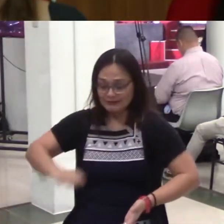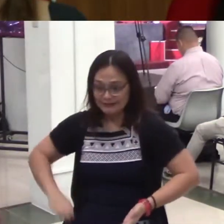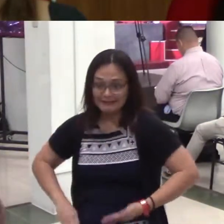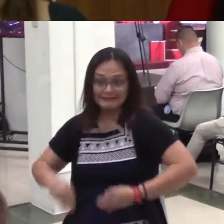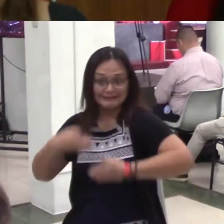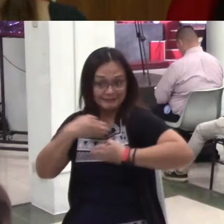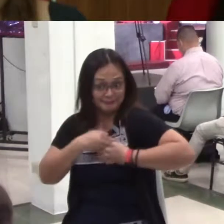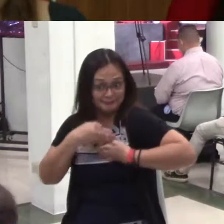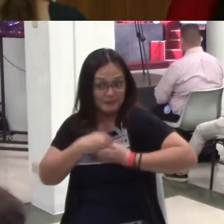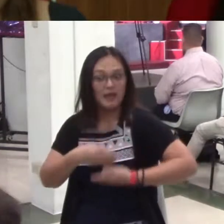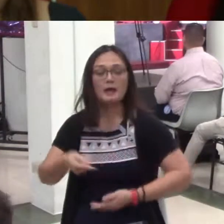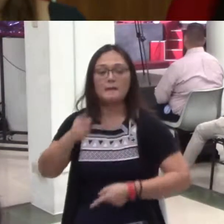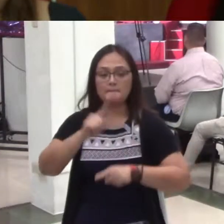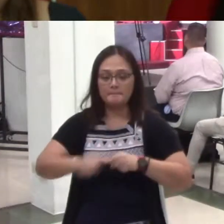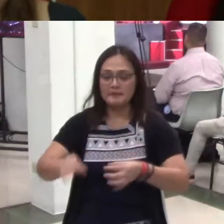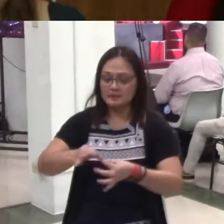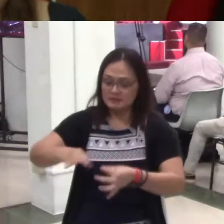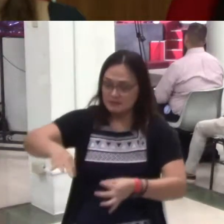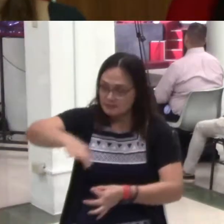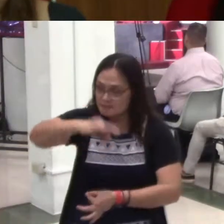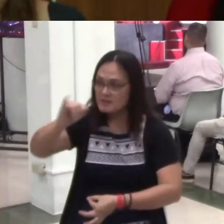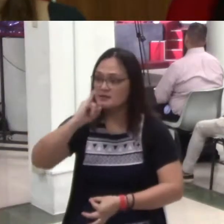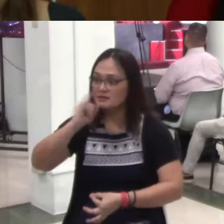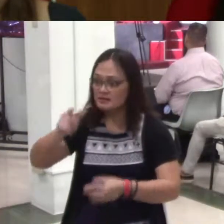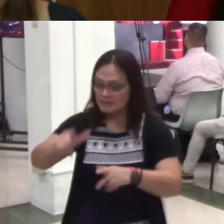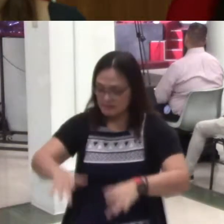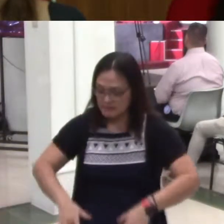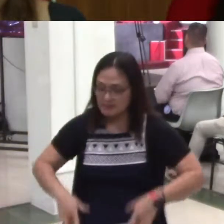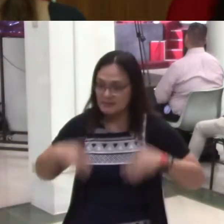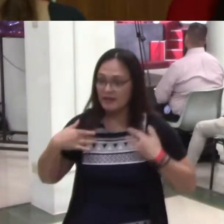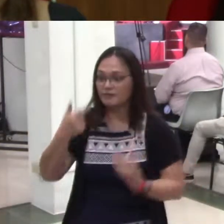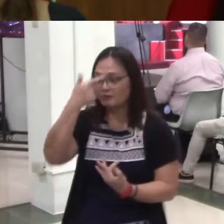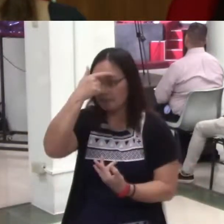life because of righteousness.